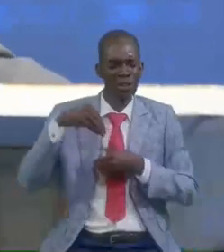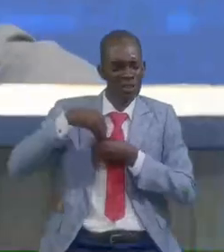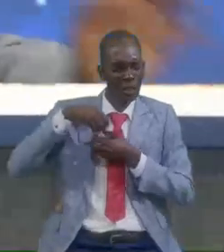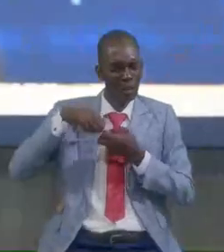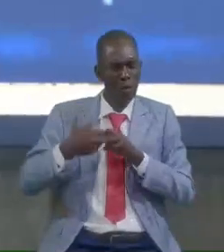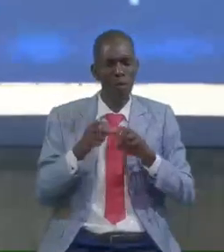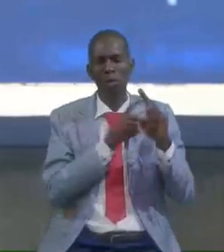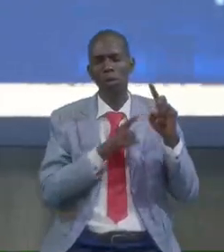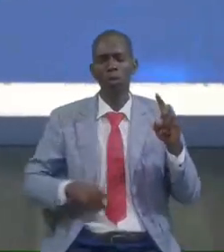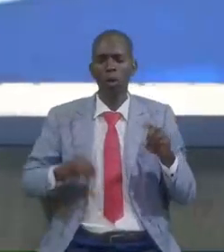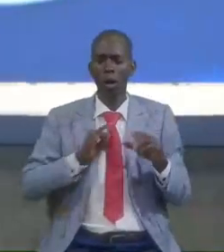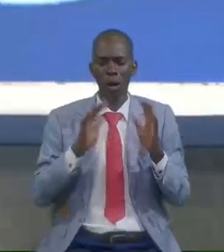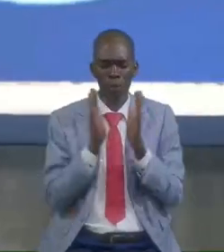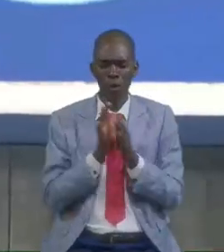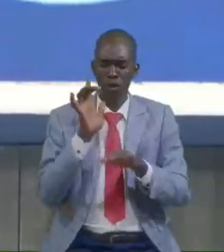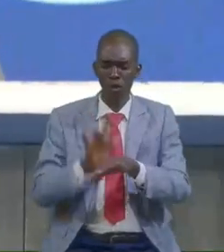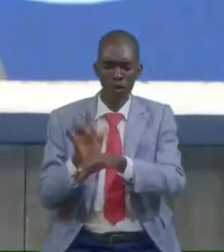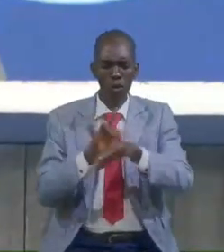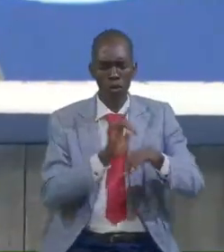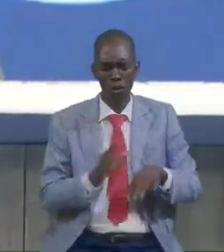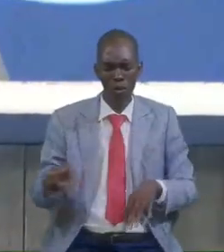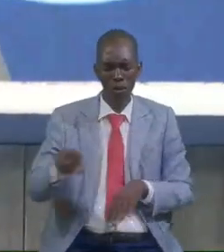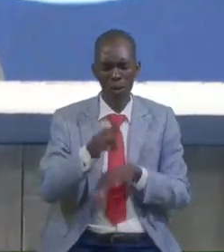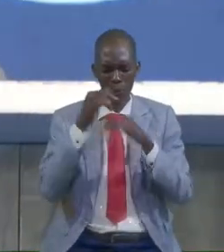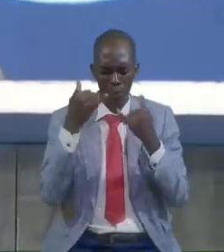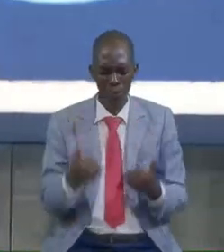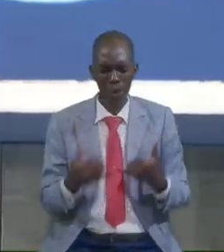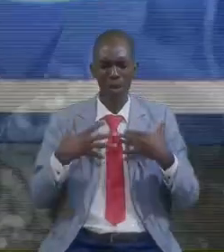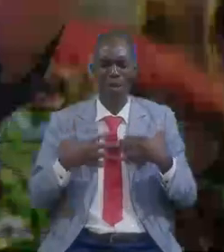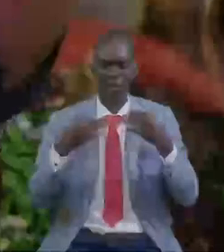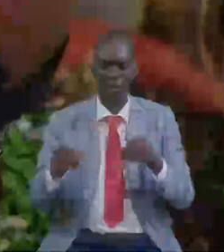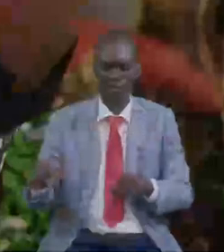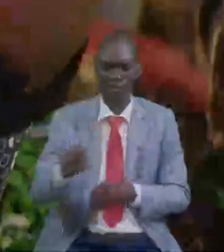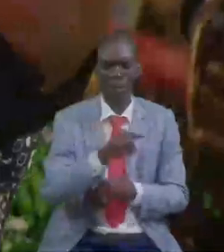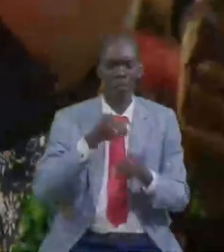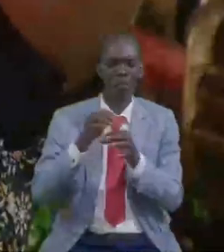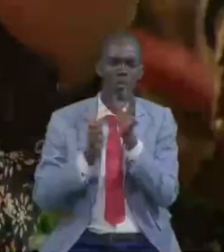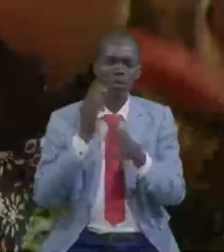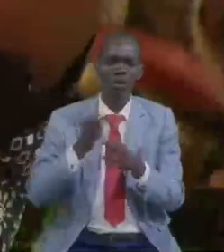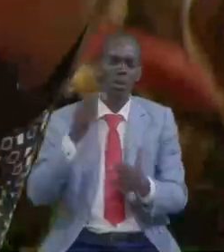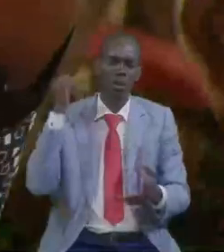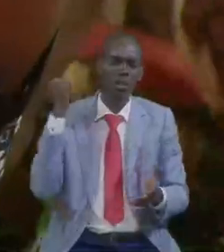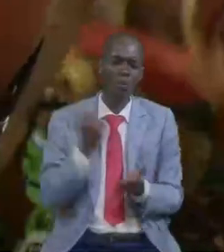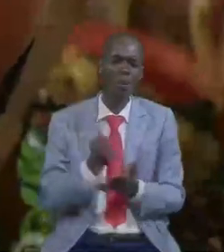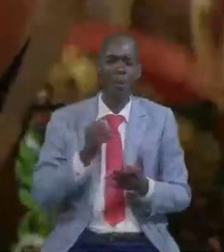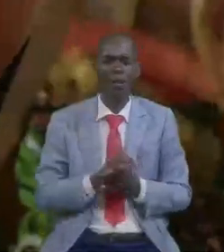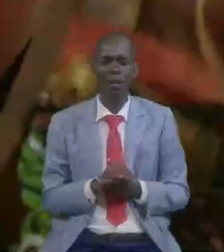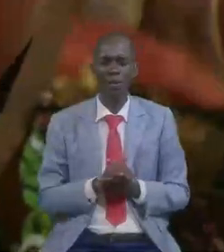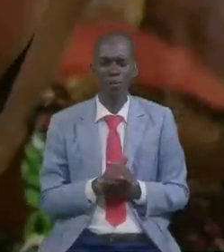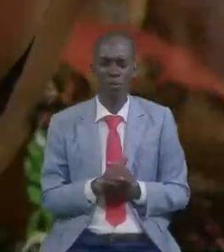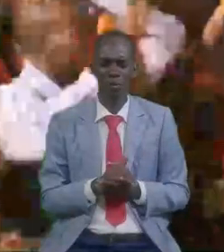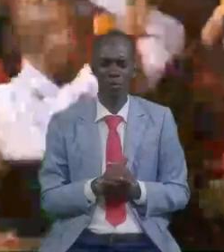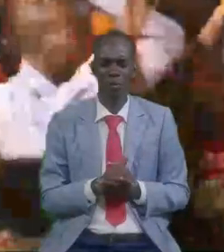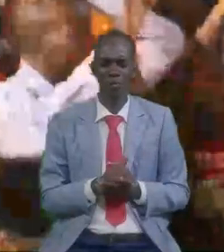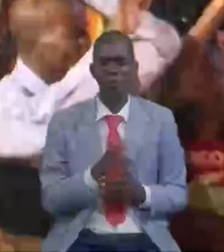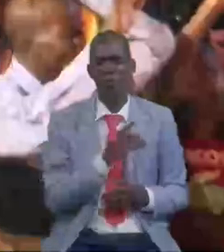reach out to them Seigneur, right here now. Heal them in au Jesus' nom de Jésus Christ. Name.